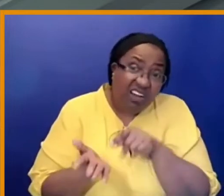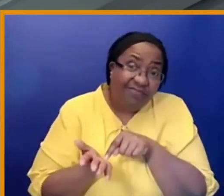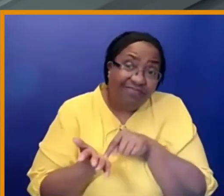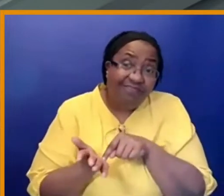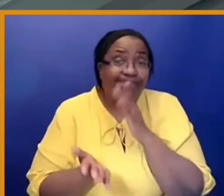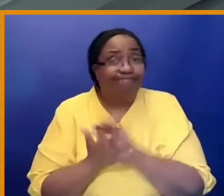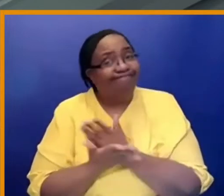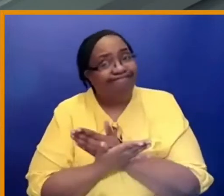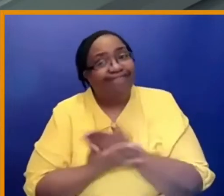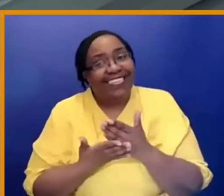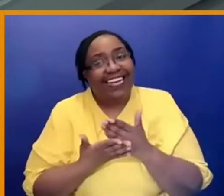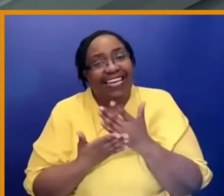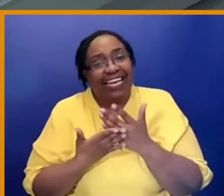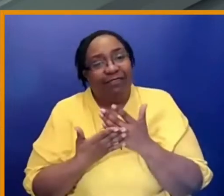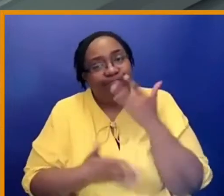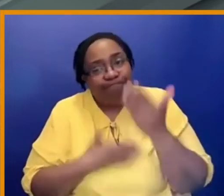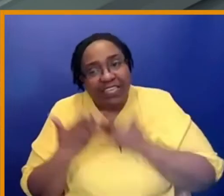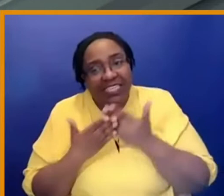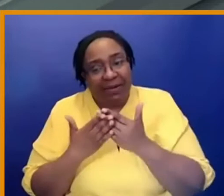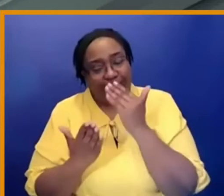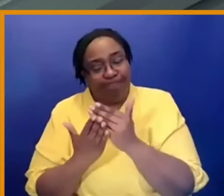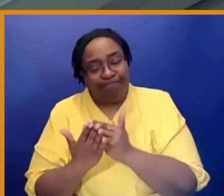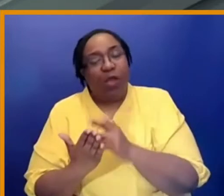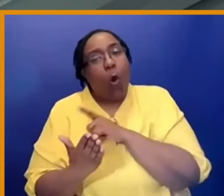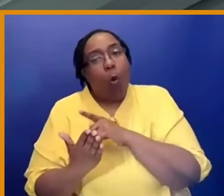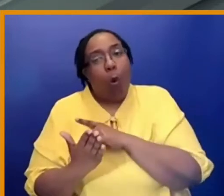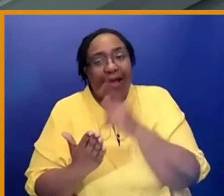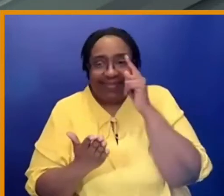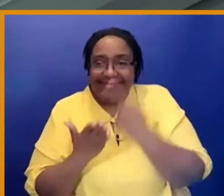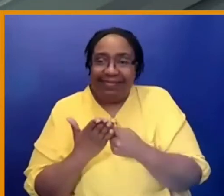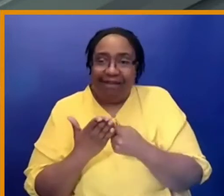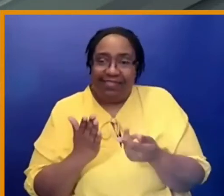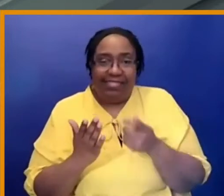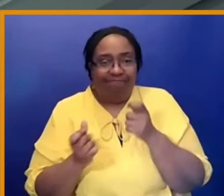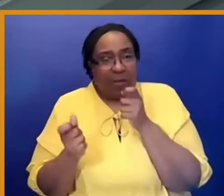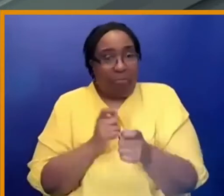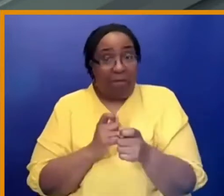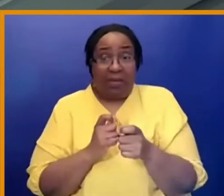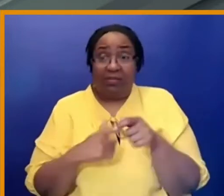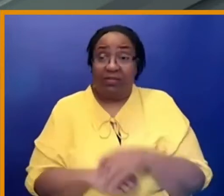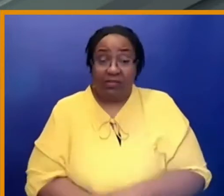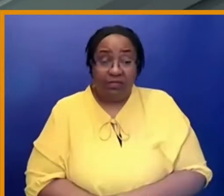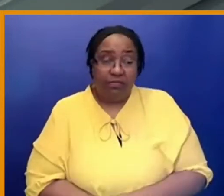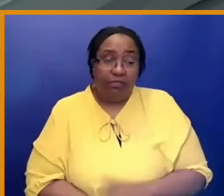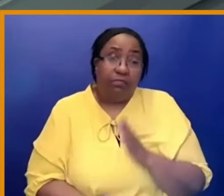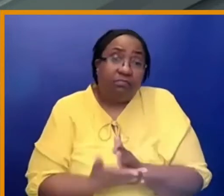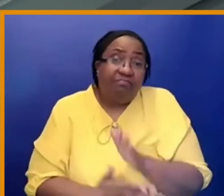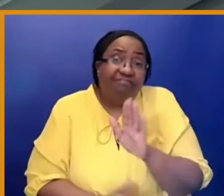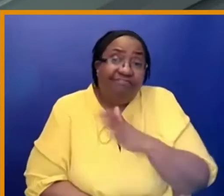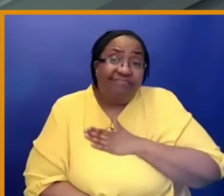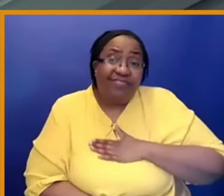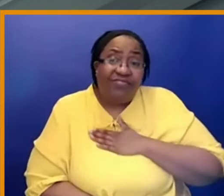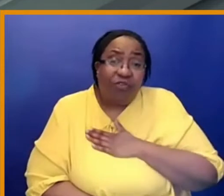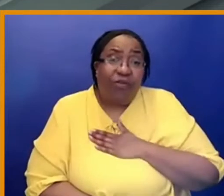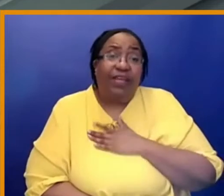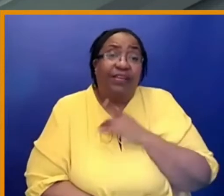out the position of why we've brought this forward to conference. I apologise, however, that the first piece of